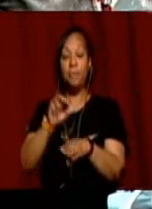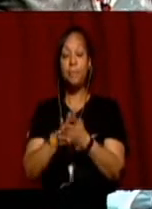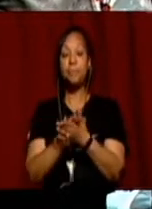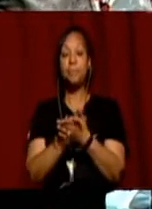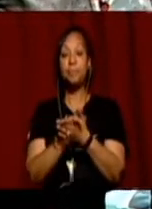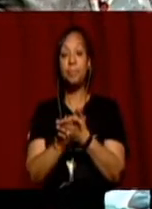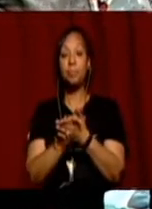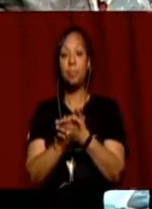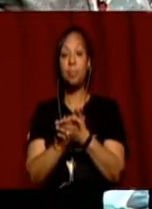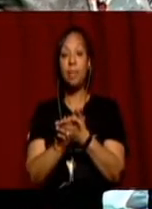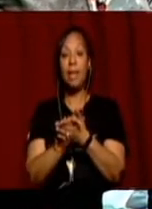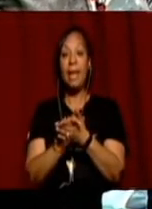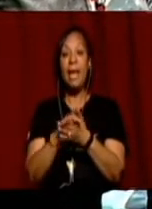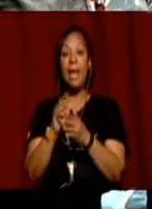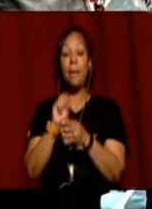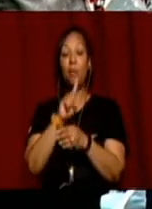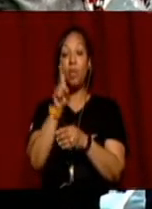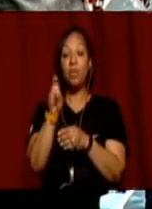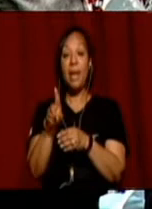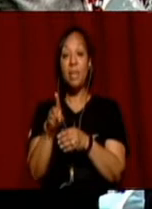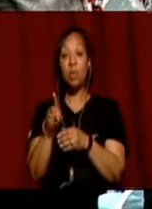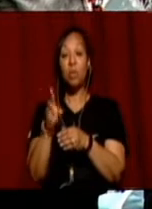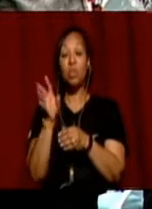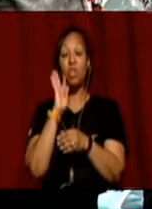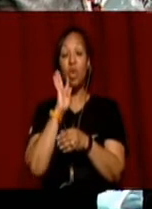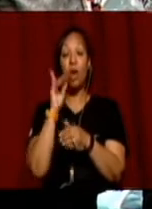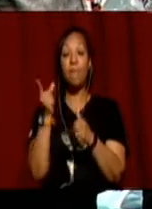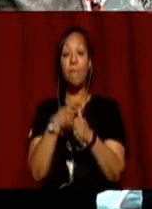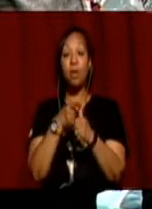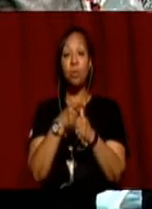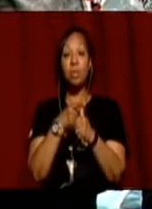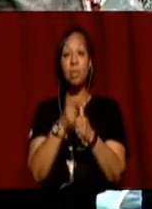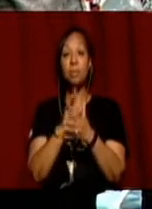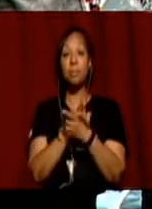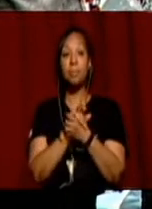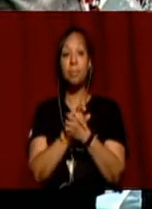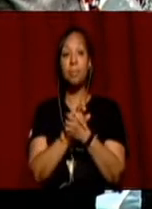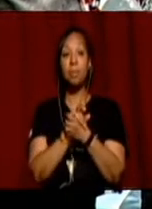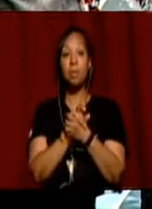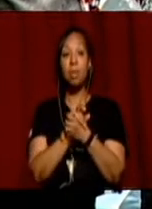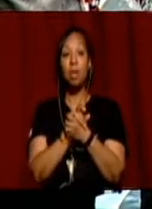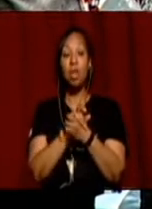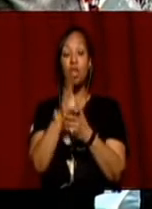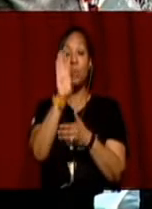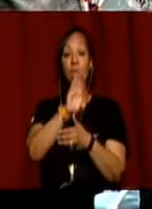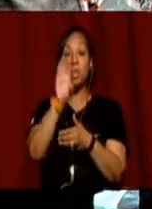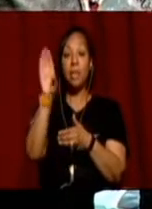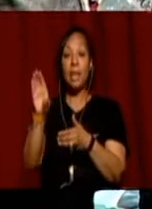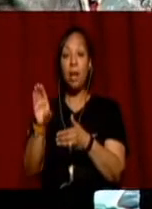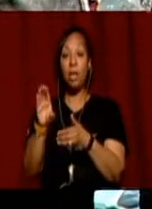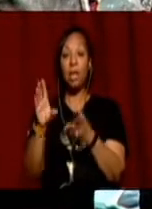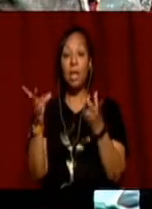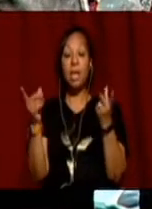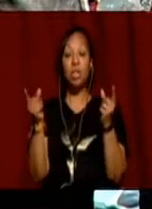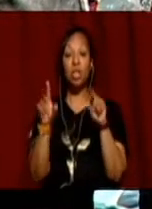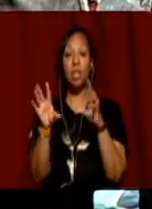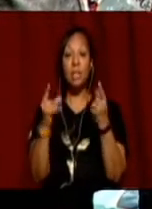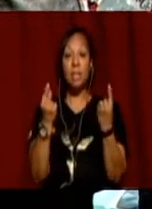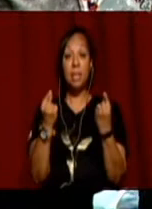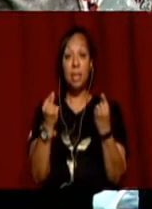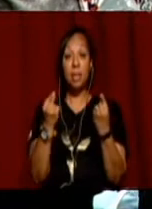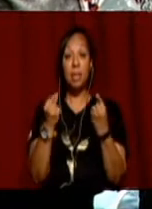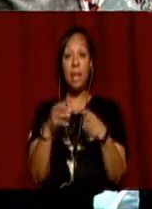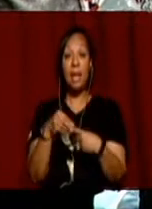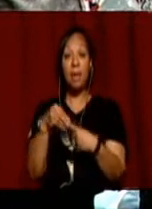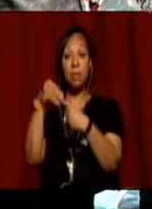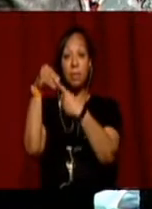Health. And I'm going to ask her to speak first to talk about what the Cook County Department of Public Health does, and in particular,